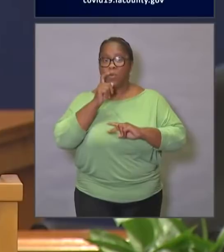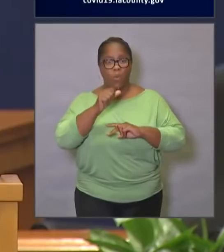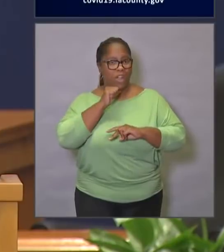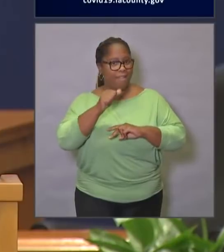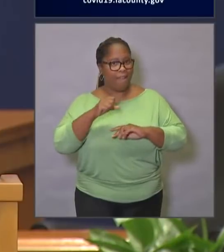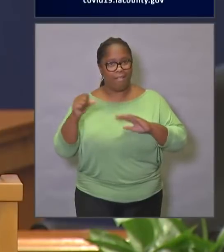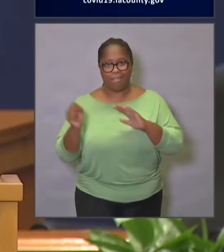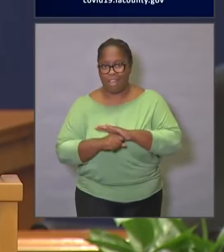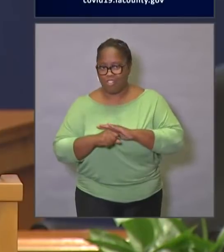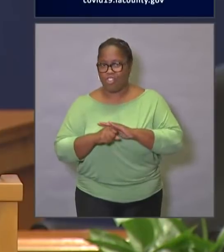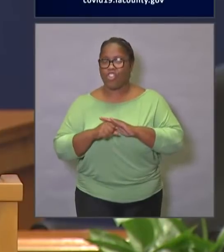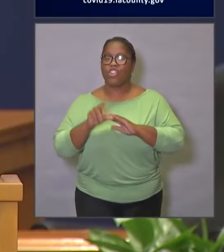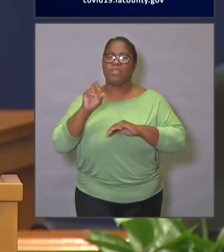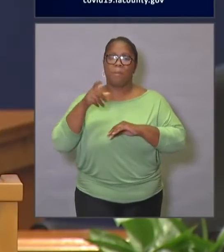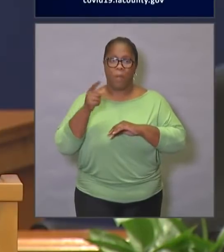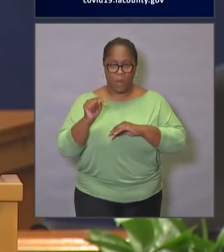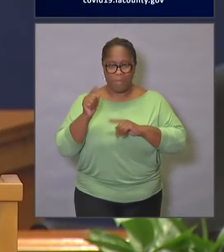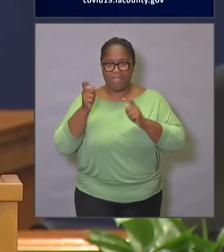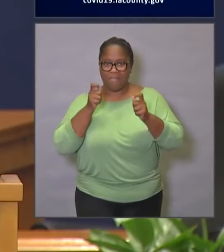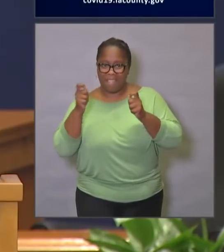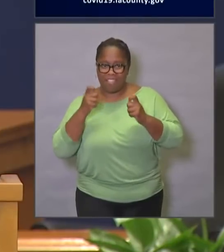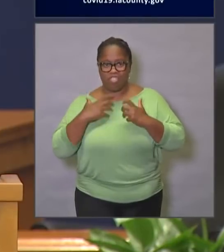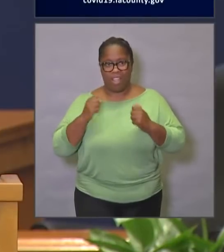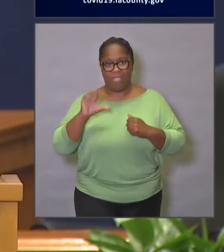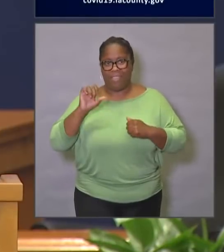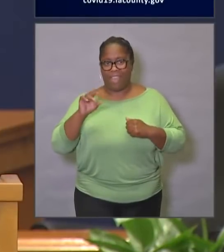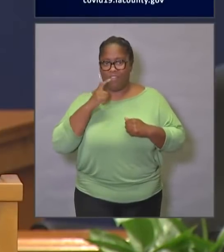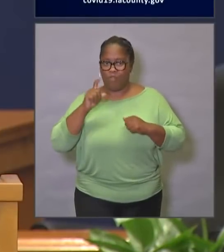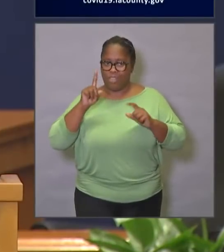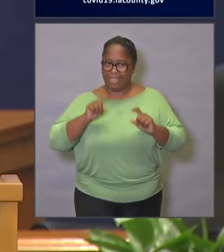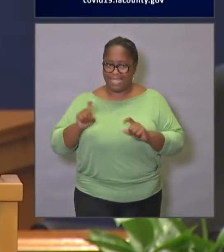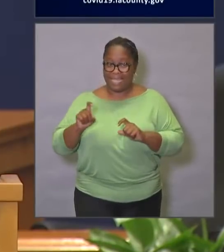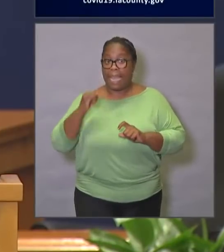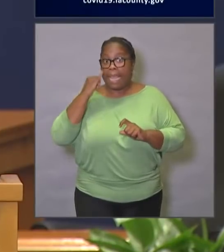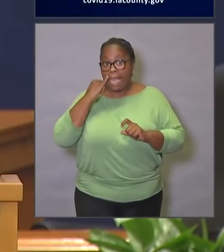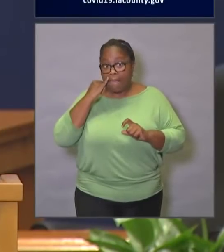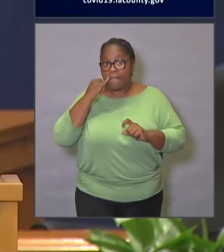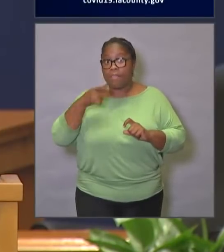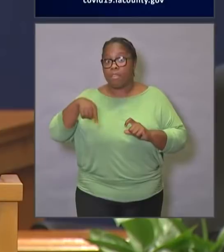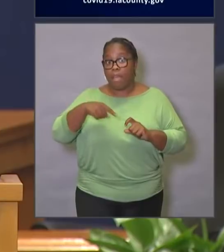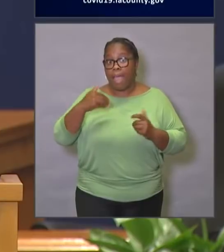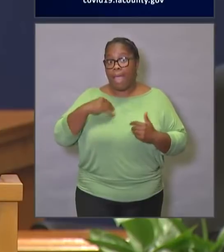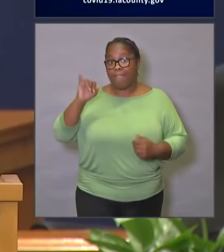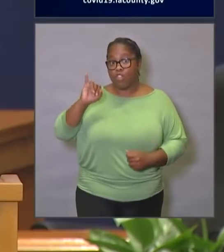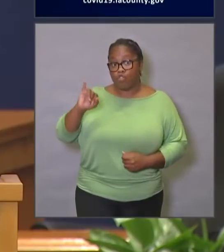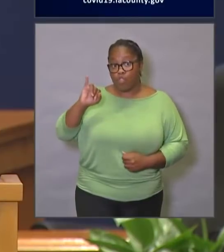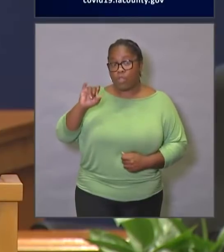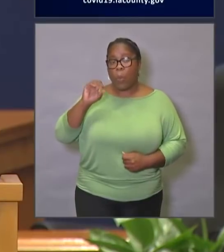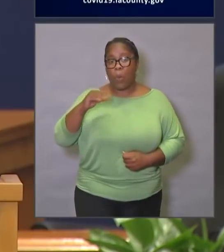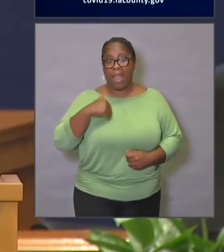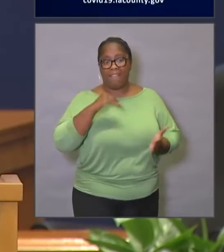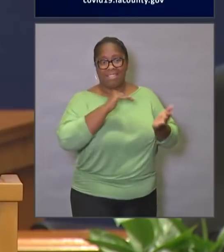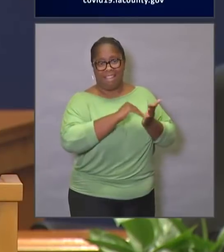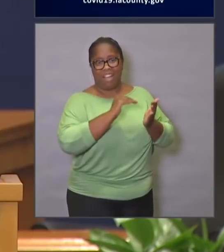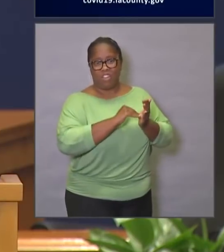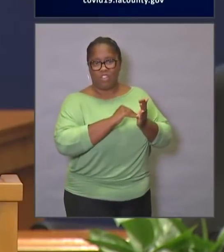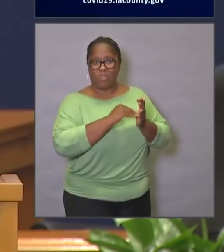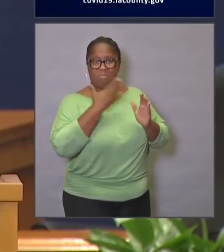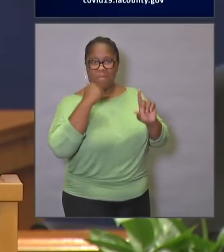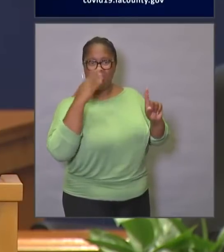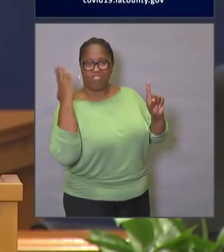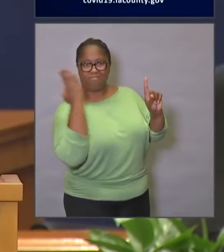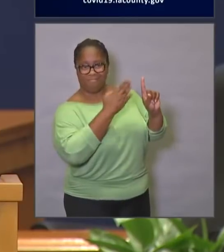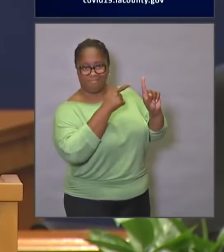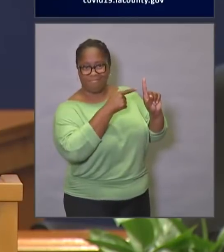Department of Managed Healthcare regulation for testing if they have health coverage or a provider. In